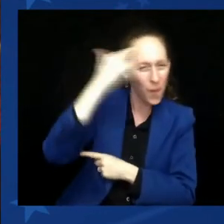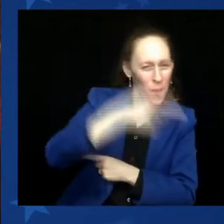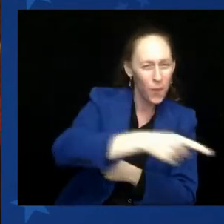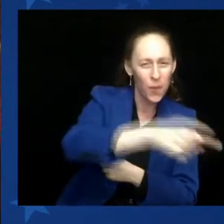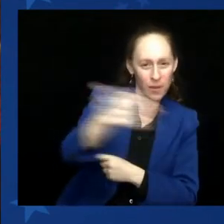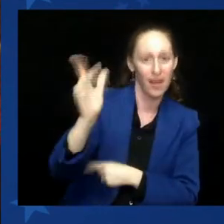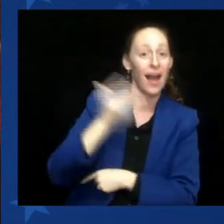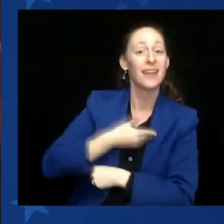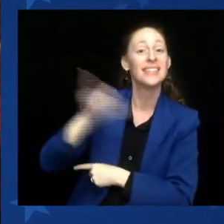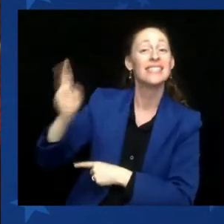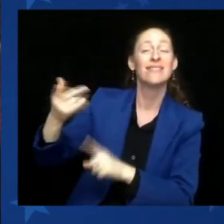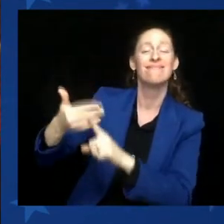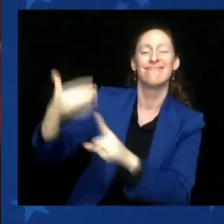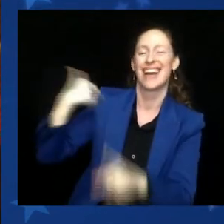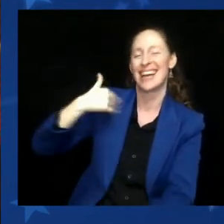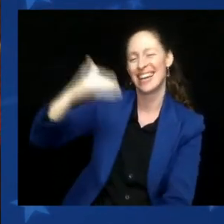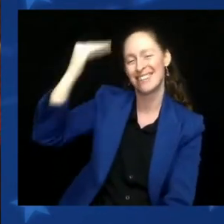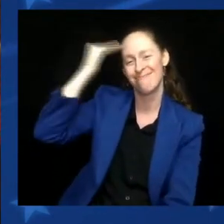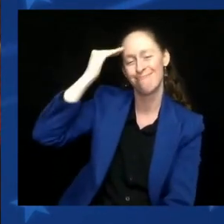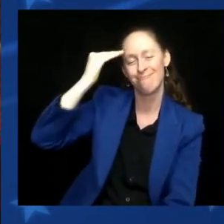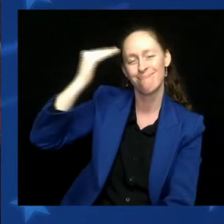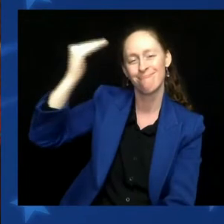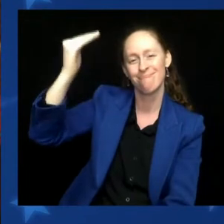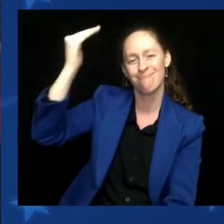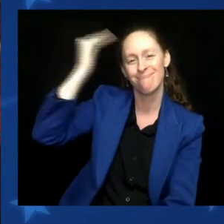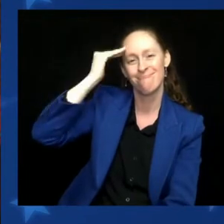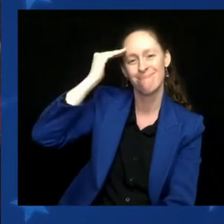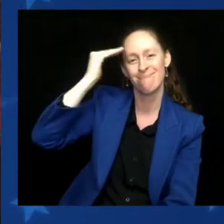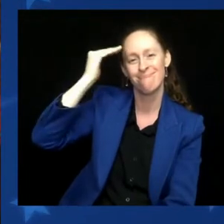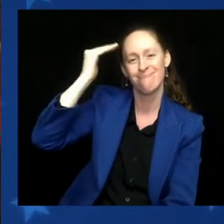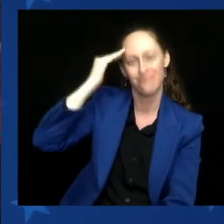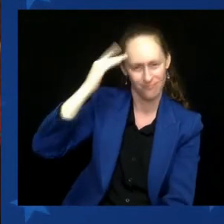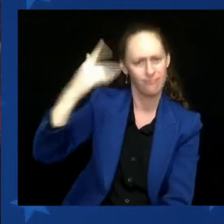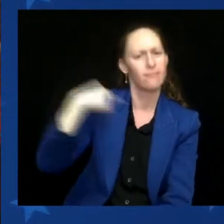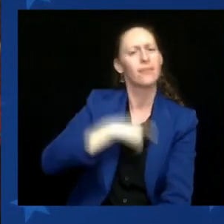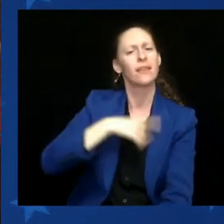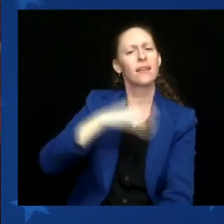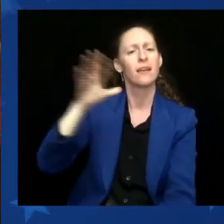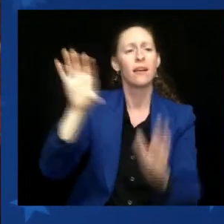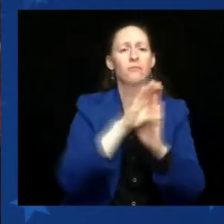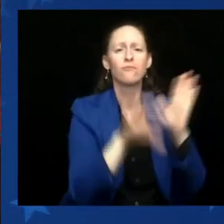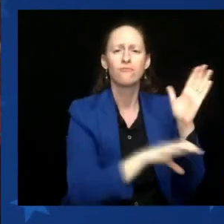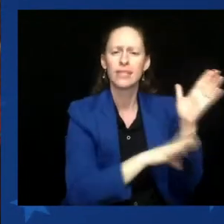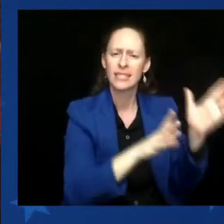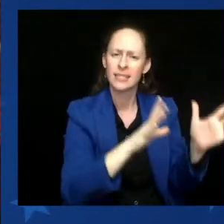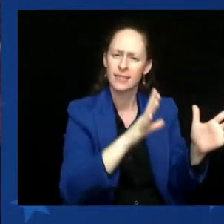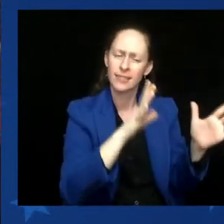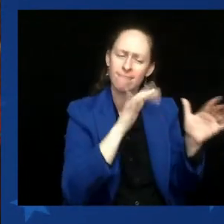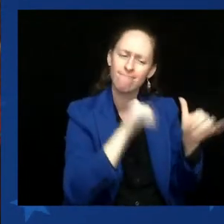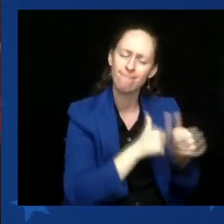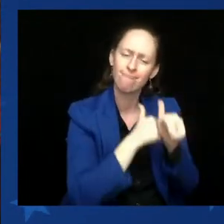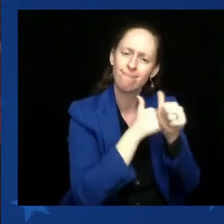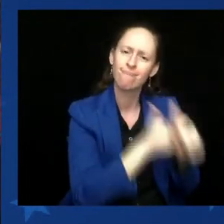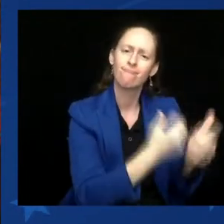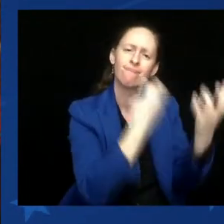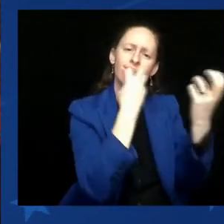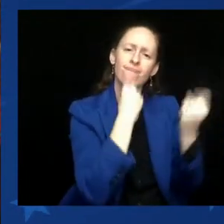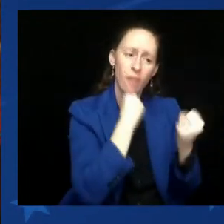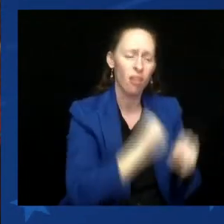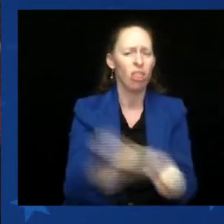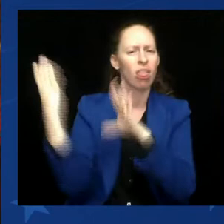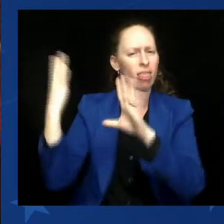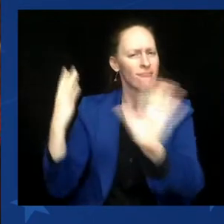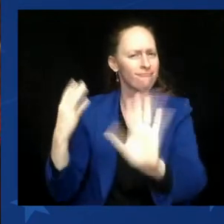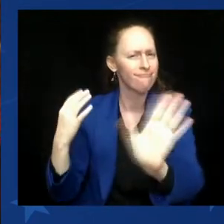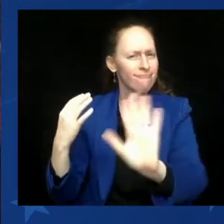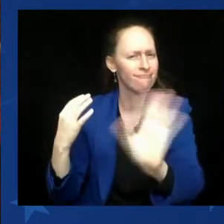our Constitution. We do not reject it. This is a nation that believes in the rule of law. We do not repudiate